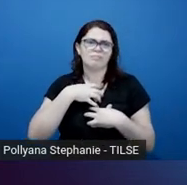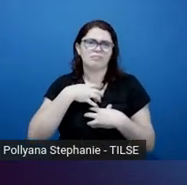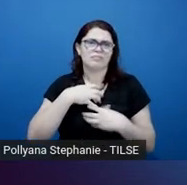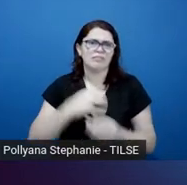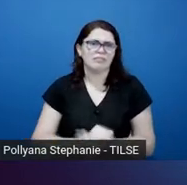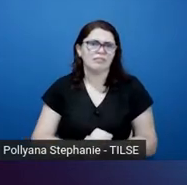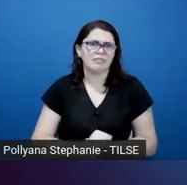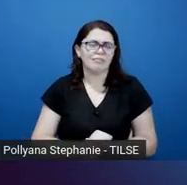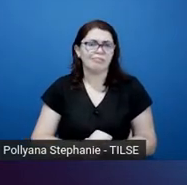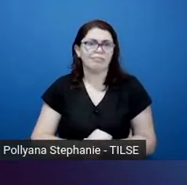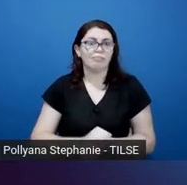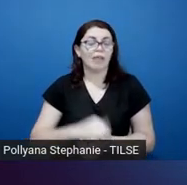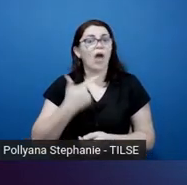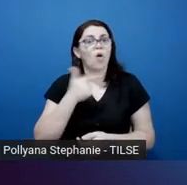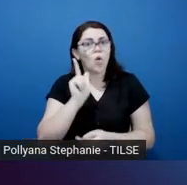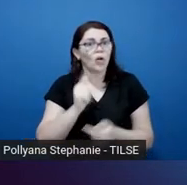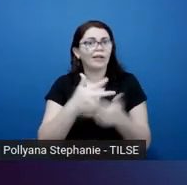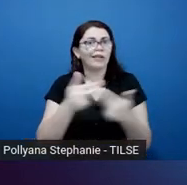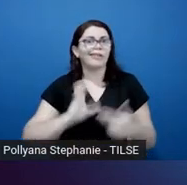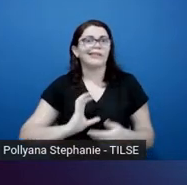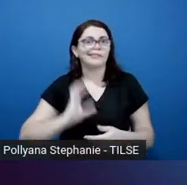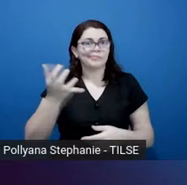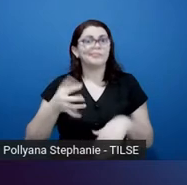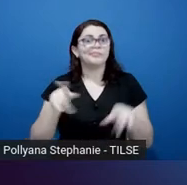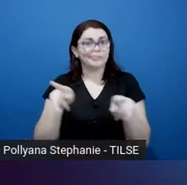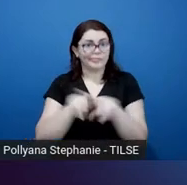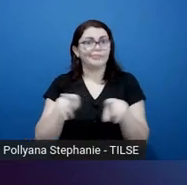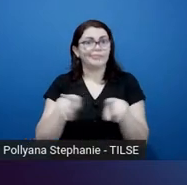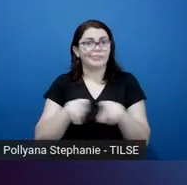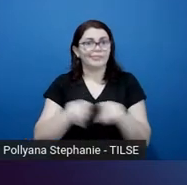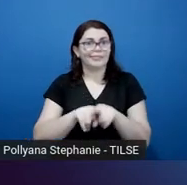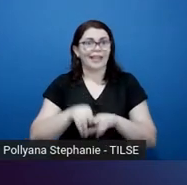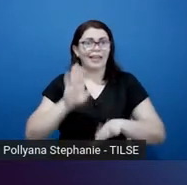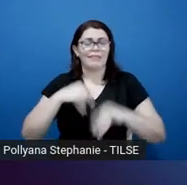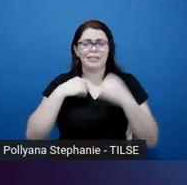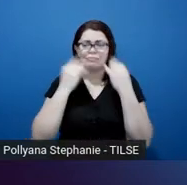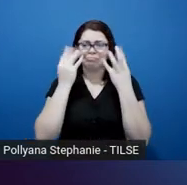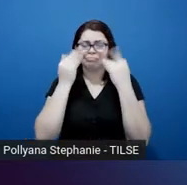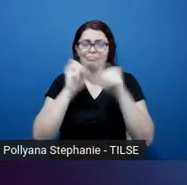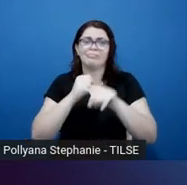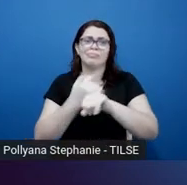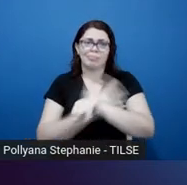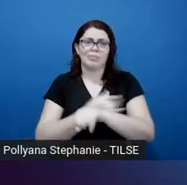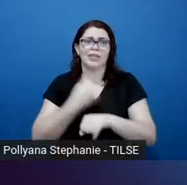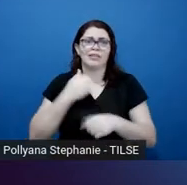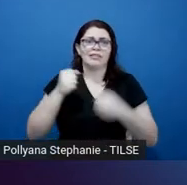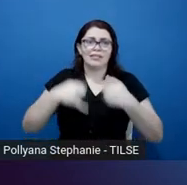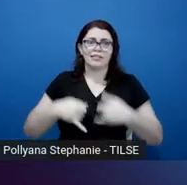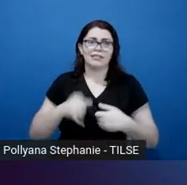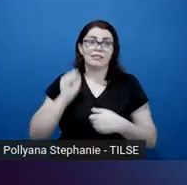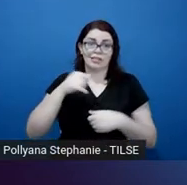Something else that happened, and I get emotional talking about it.